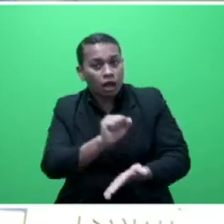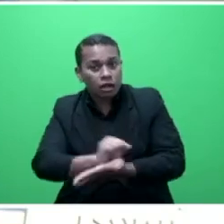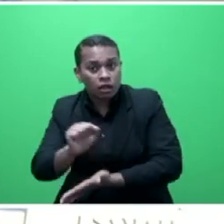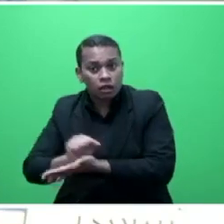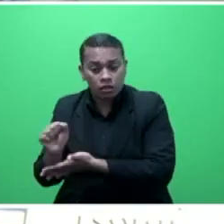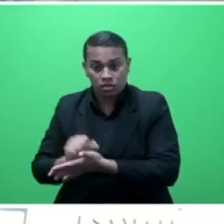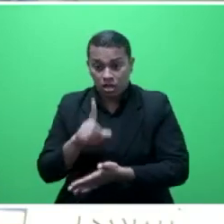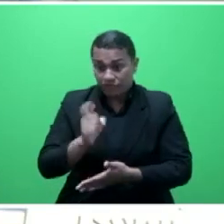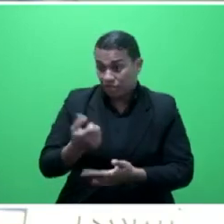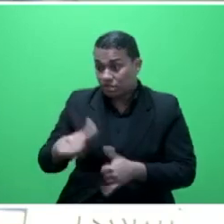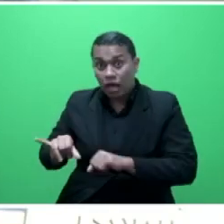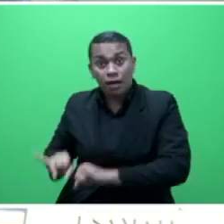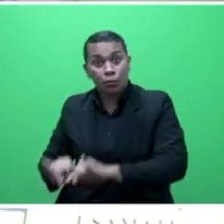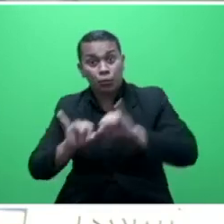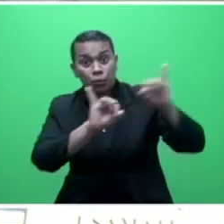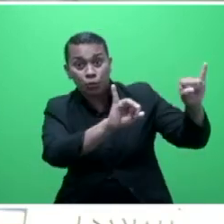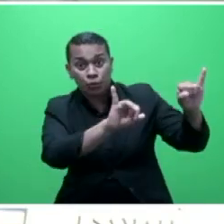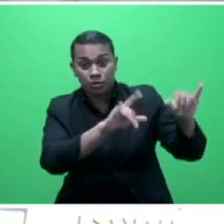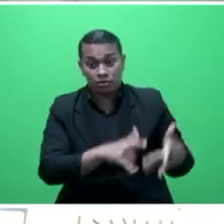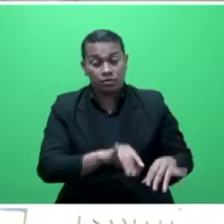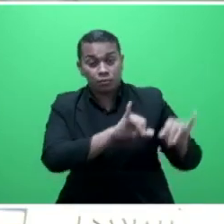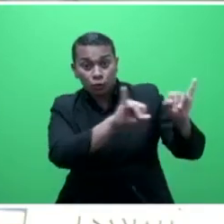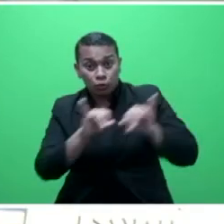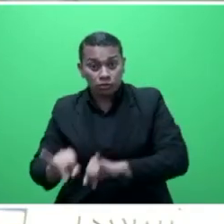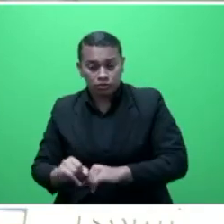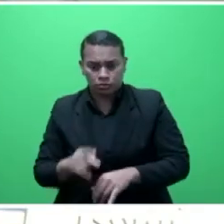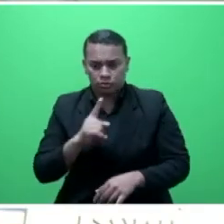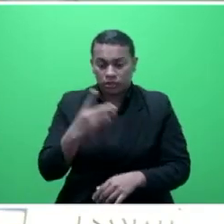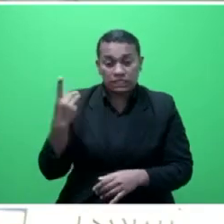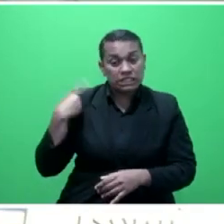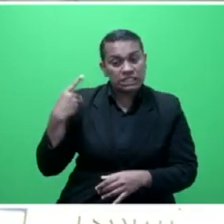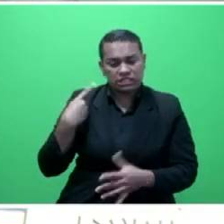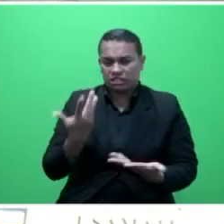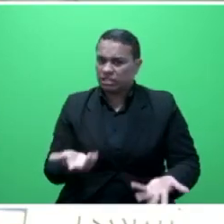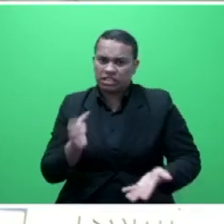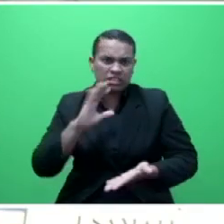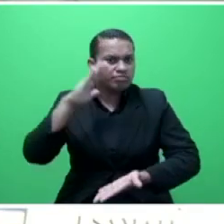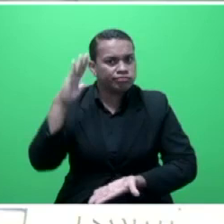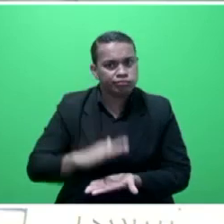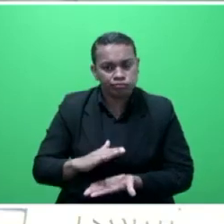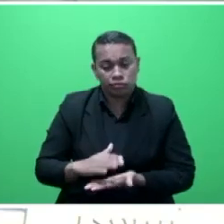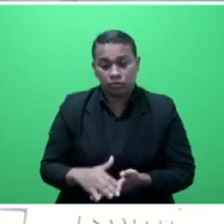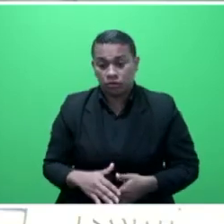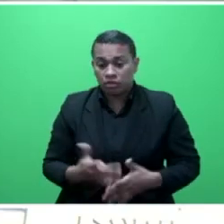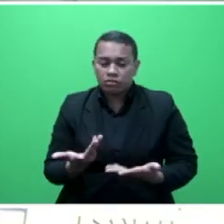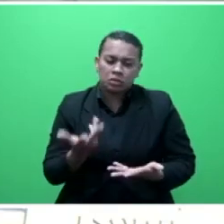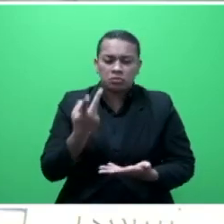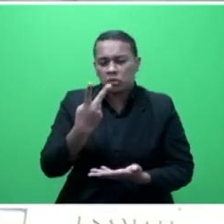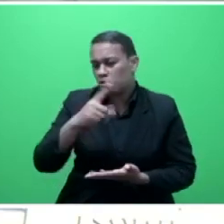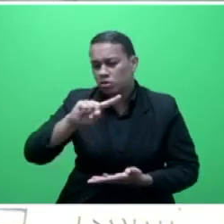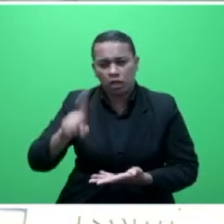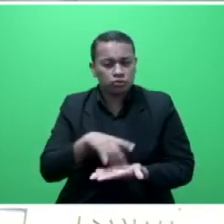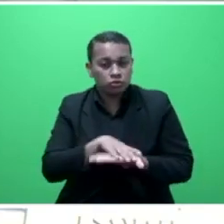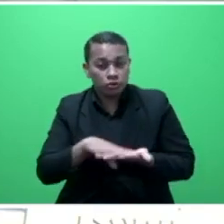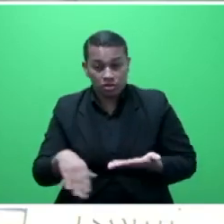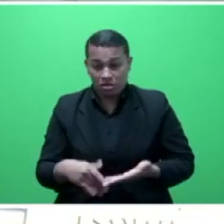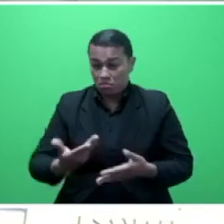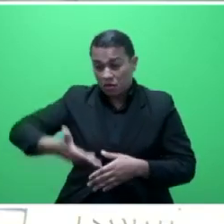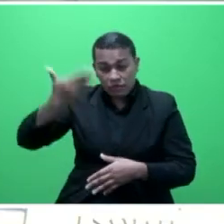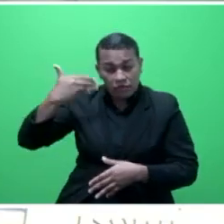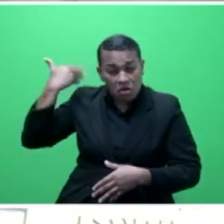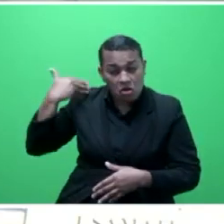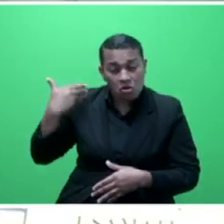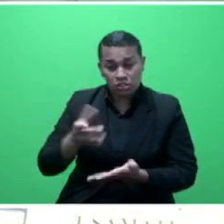exempt up to $2,000. Mr. Speaker, sir, Fiji's overly complicated customs system has put too much